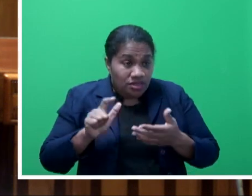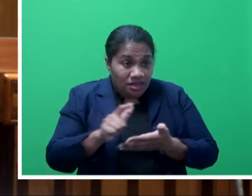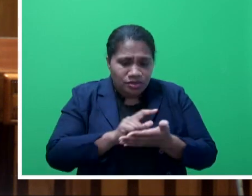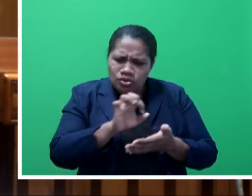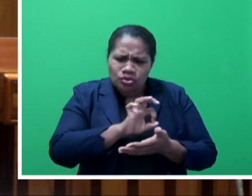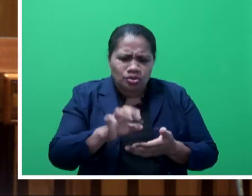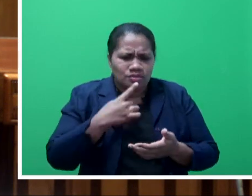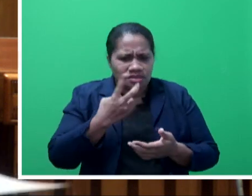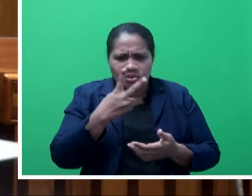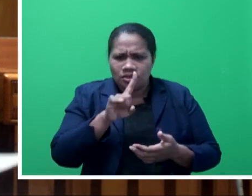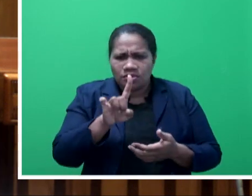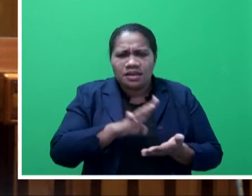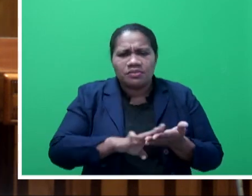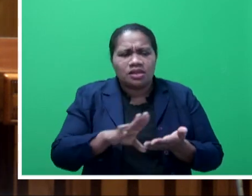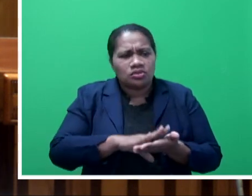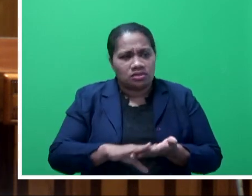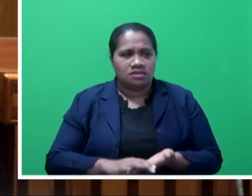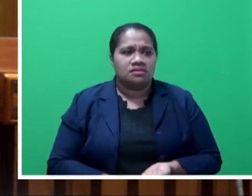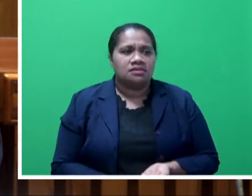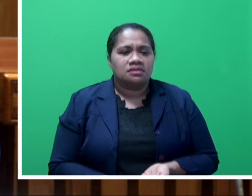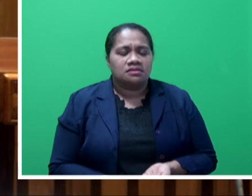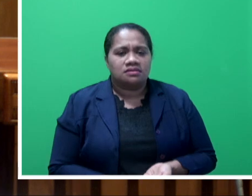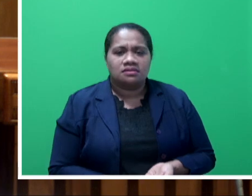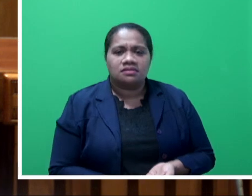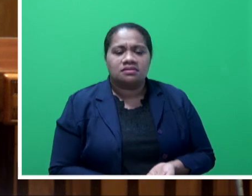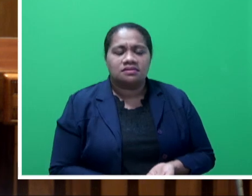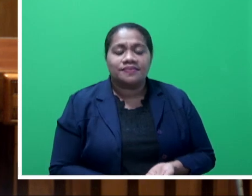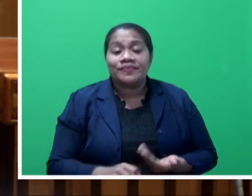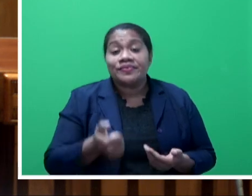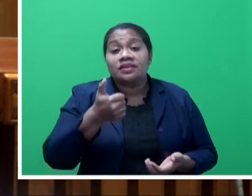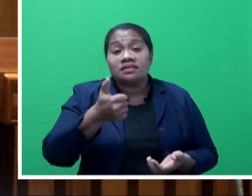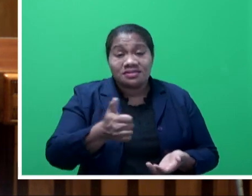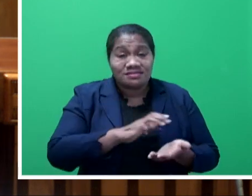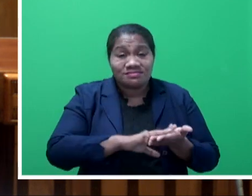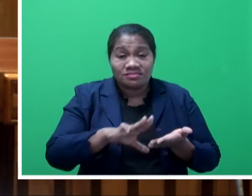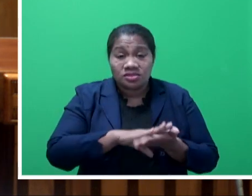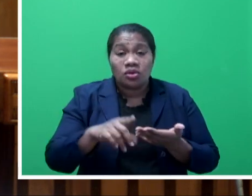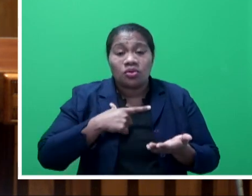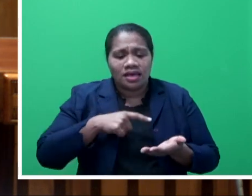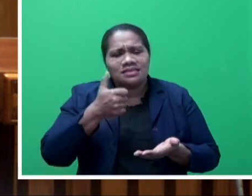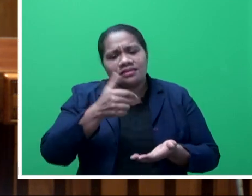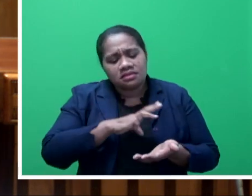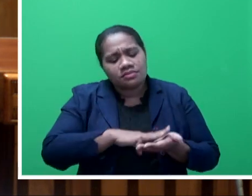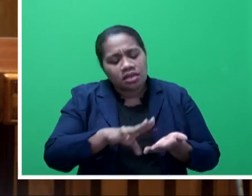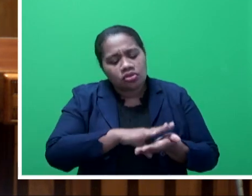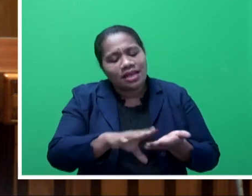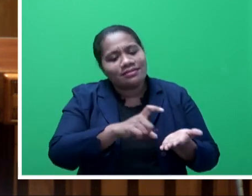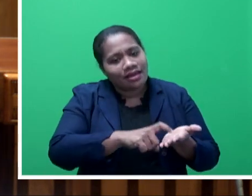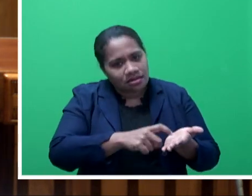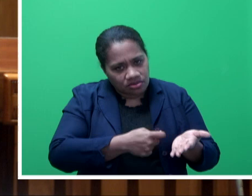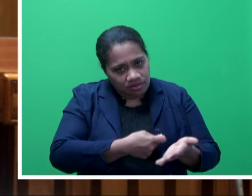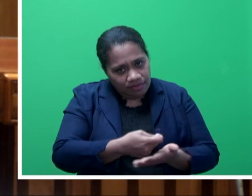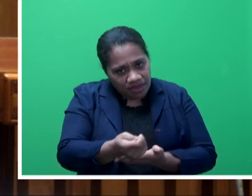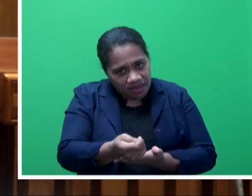million. Your contingent liability is only $6 million because there's only $6 million debt to pay. Just